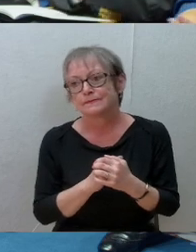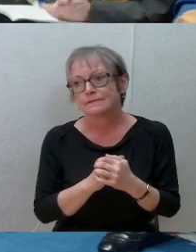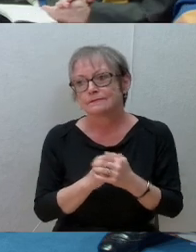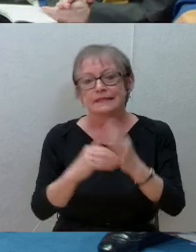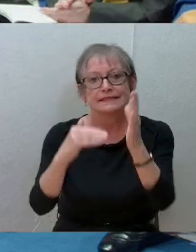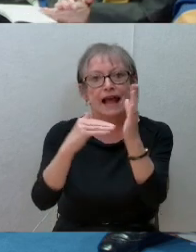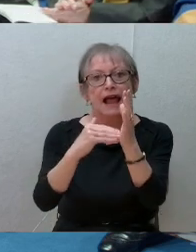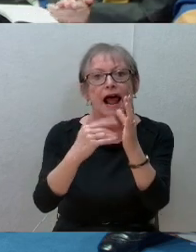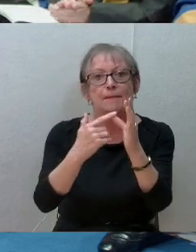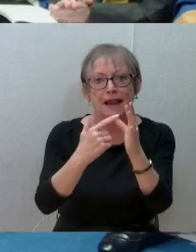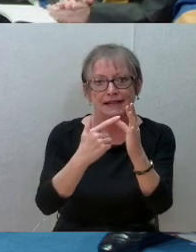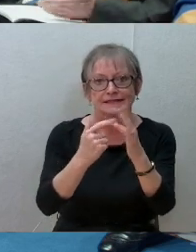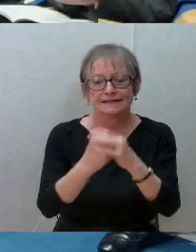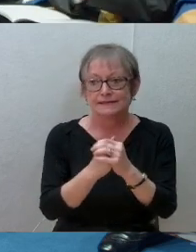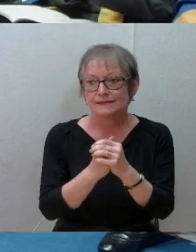Zainab Aslam.